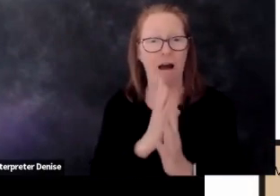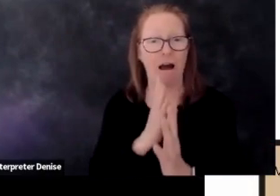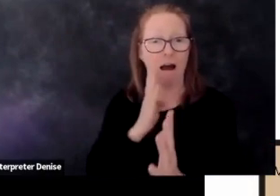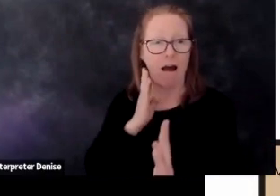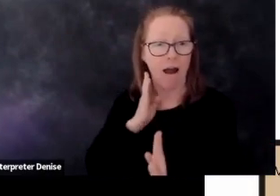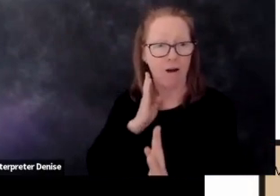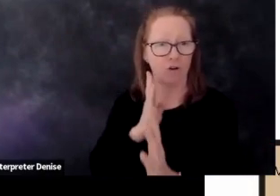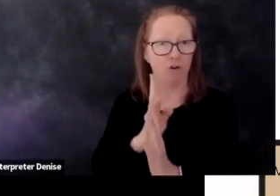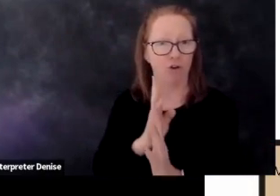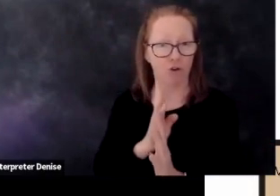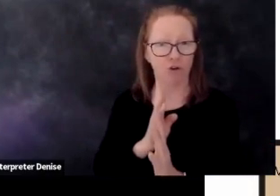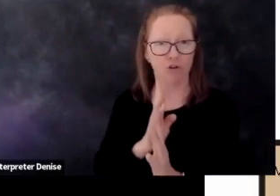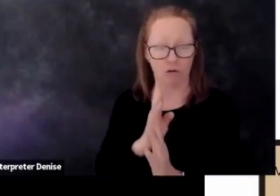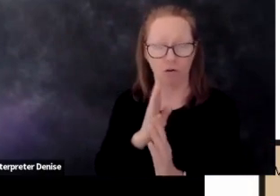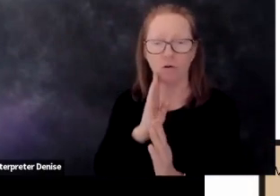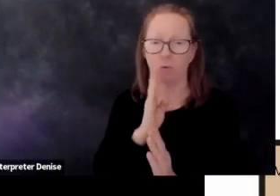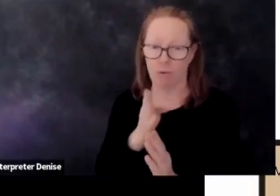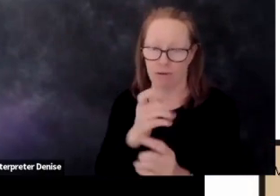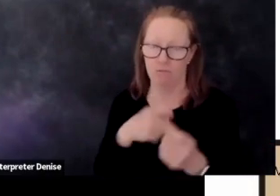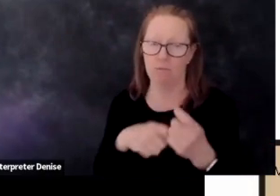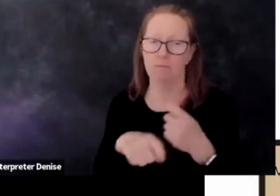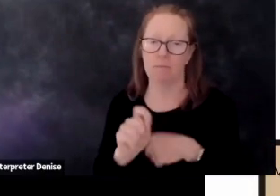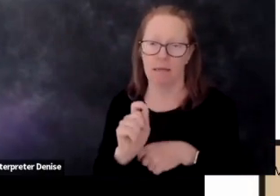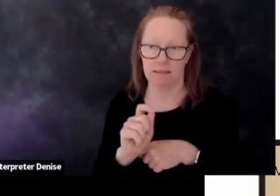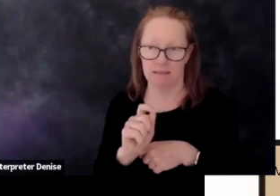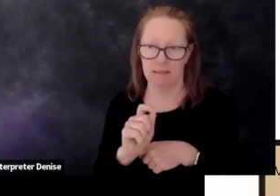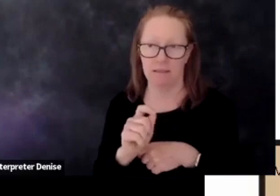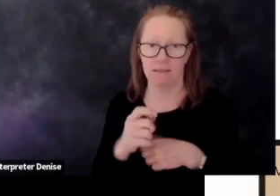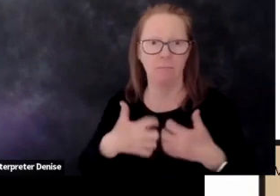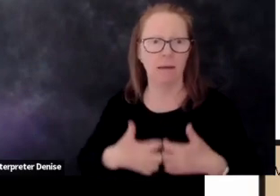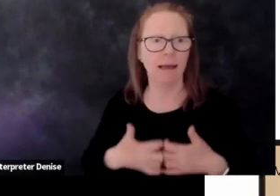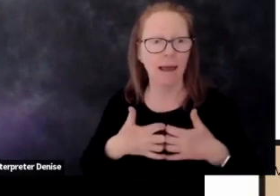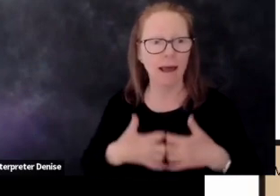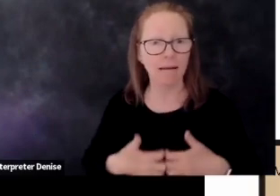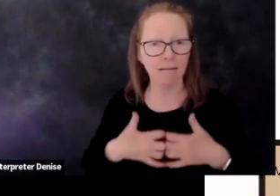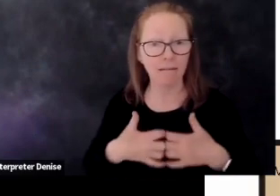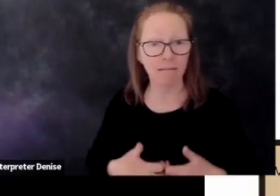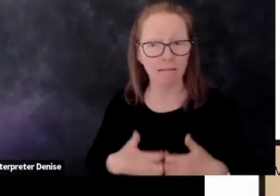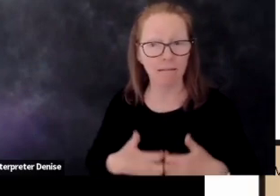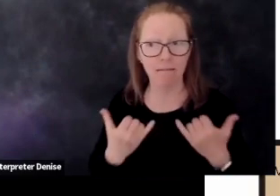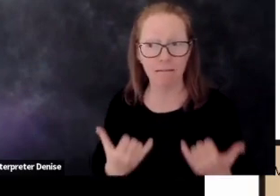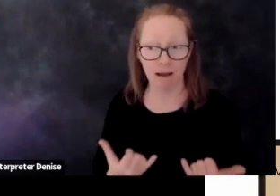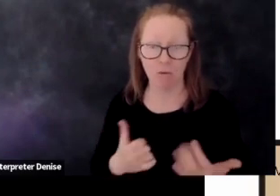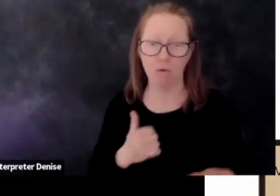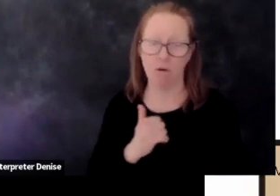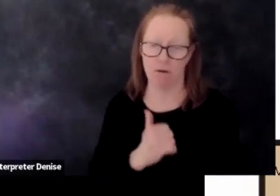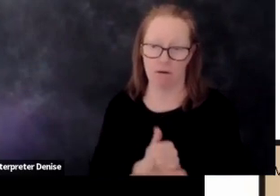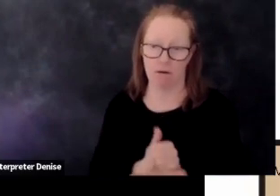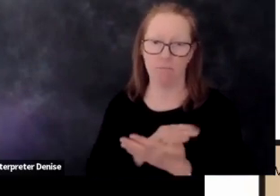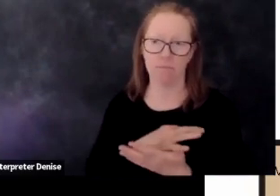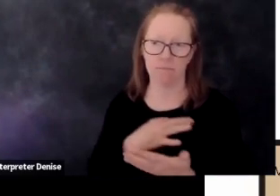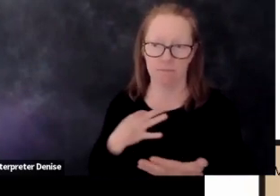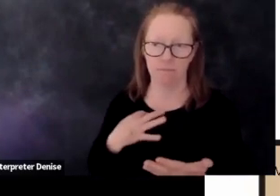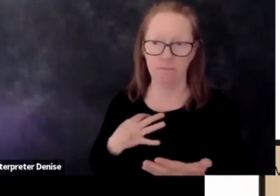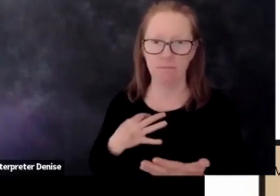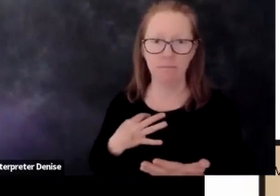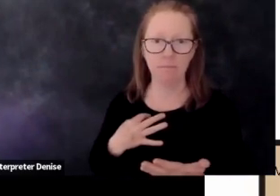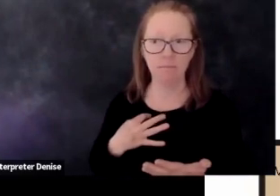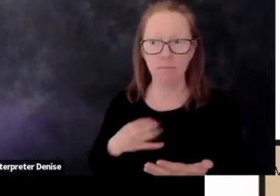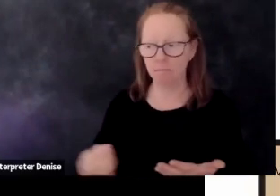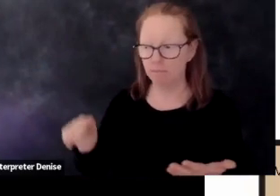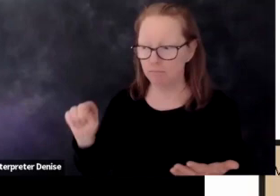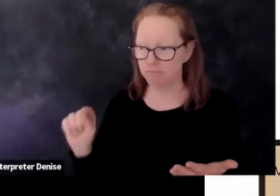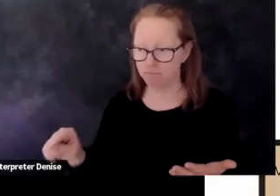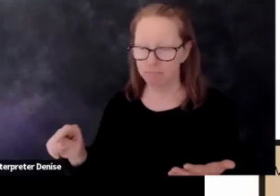the rink into quarters with mechanical dividers. So it'll help staff. You basically push a button, you can open